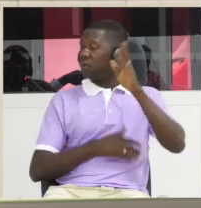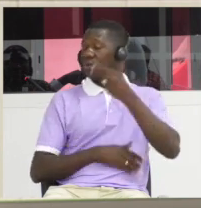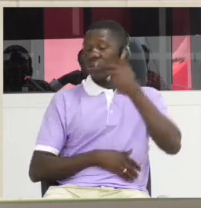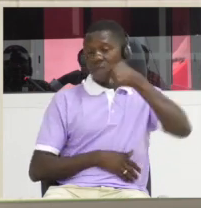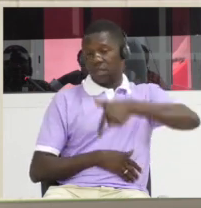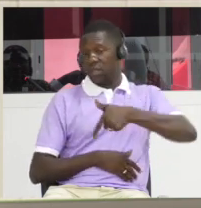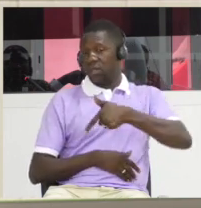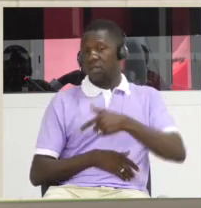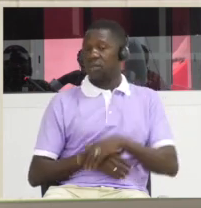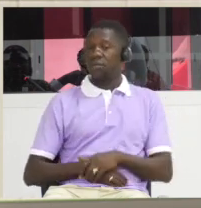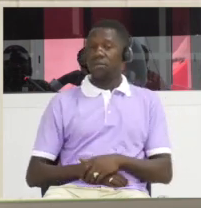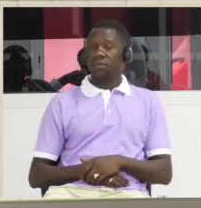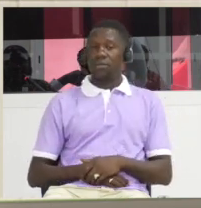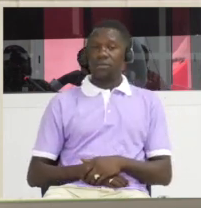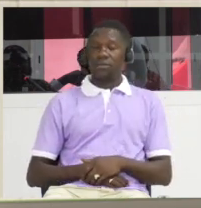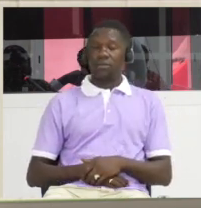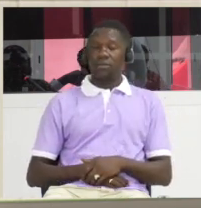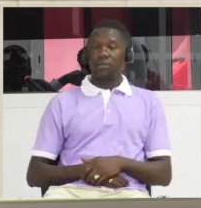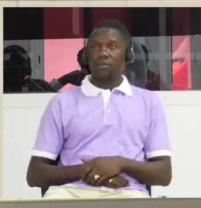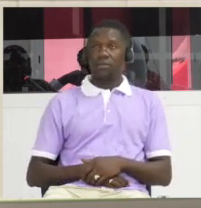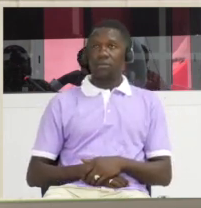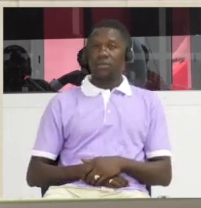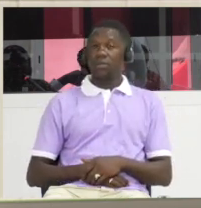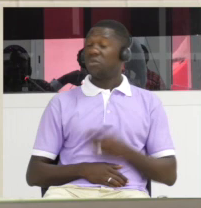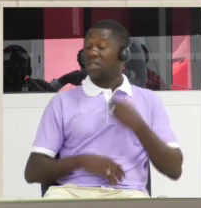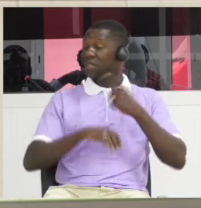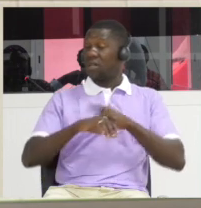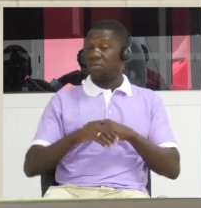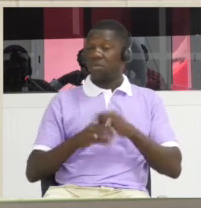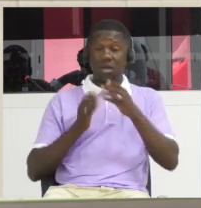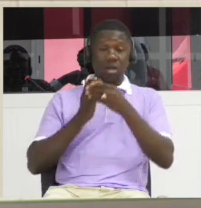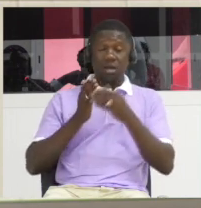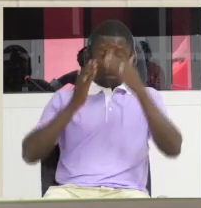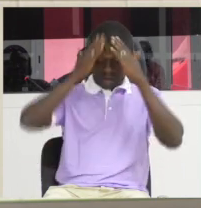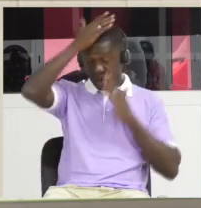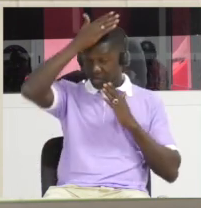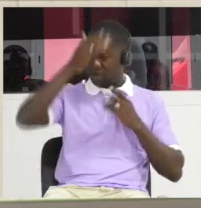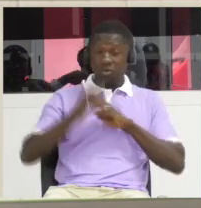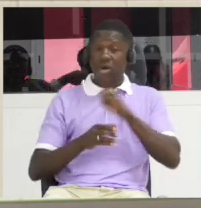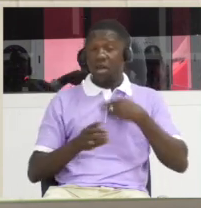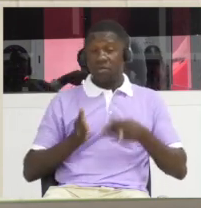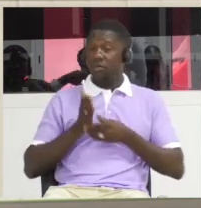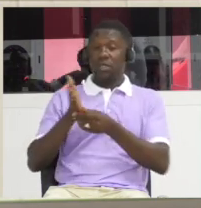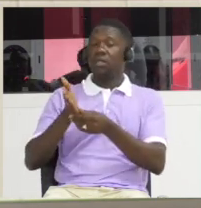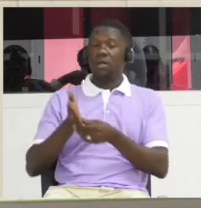So effectively, the army was leaderless.